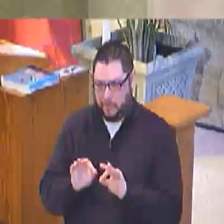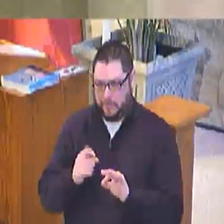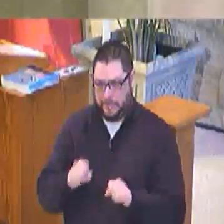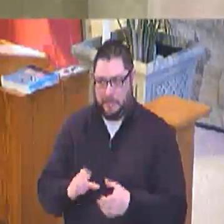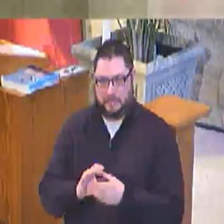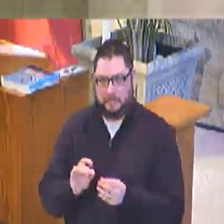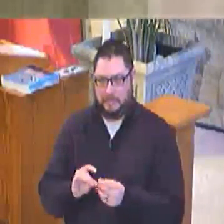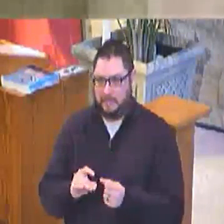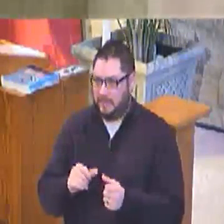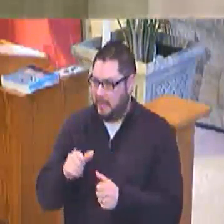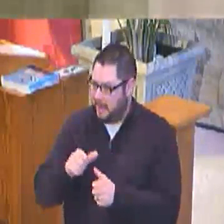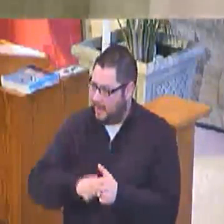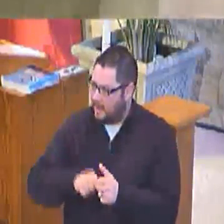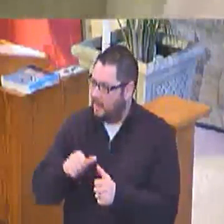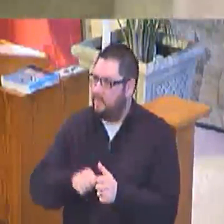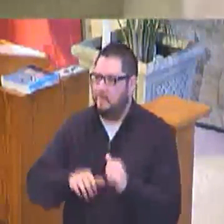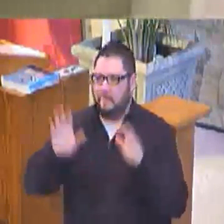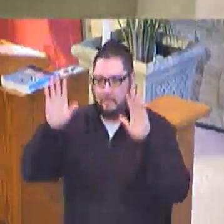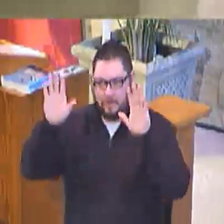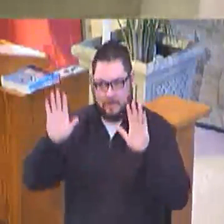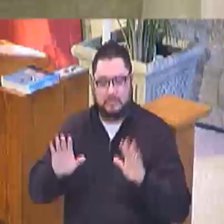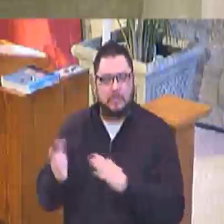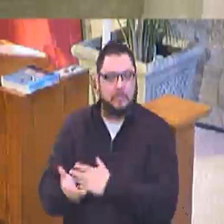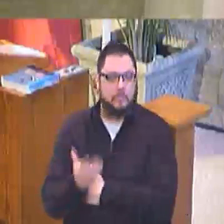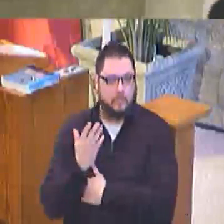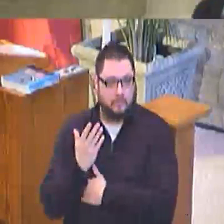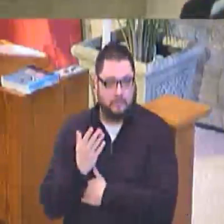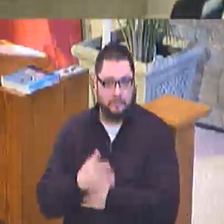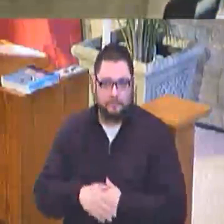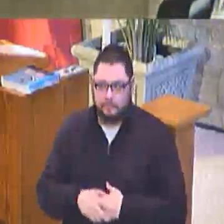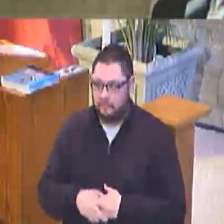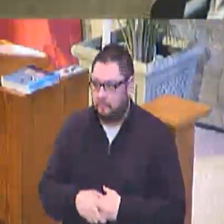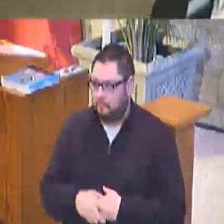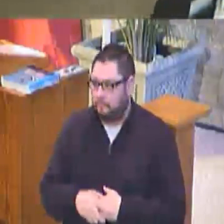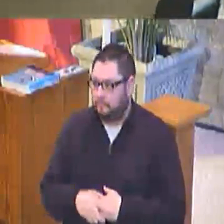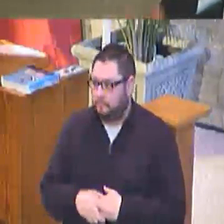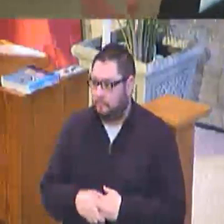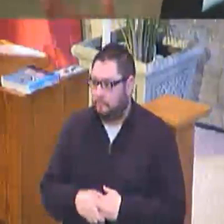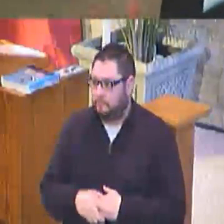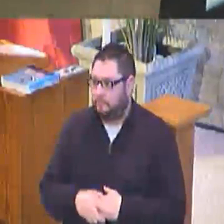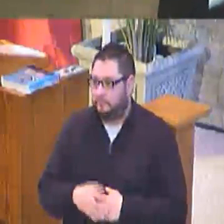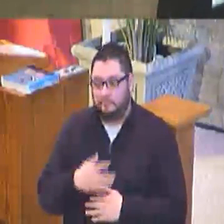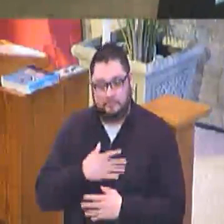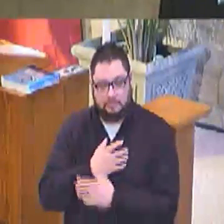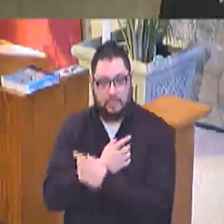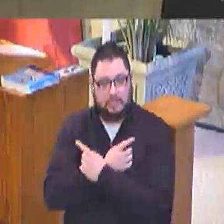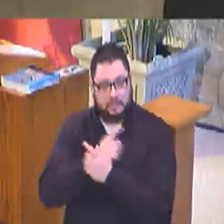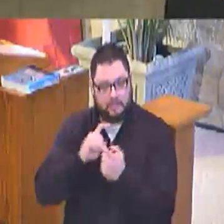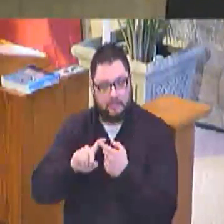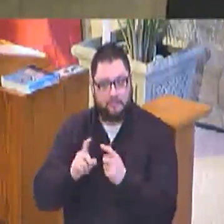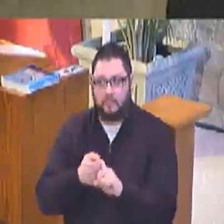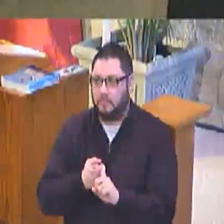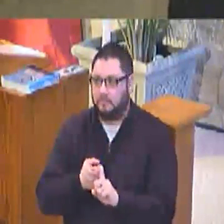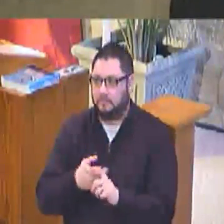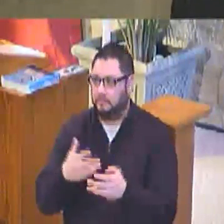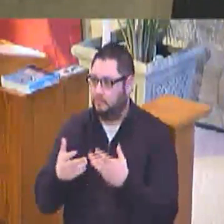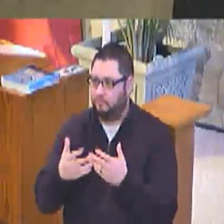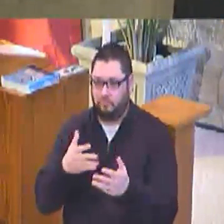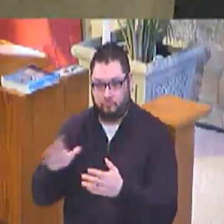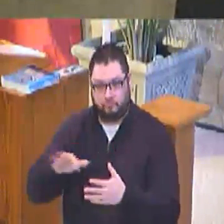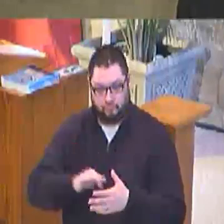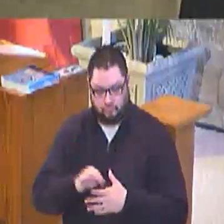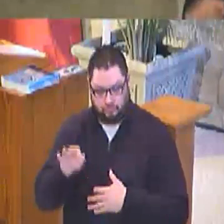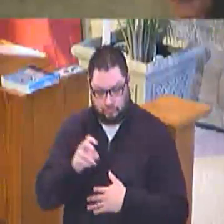platform each and every Sunday morning is this. And that is, my dear friends, wherever you are on